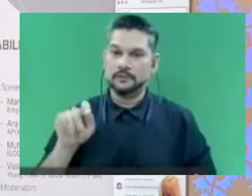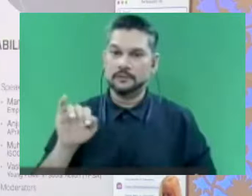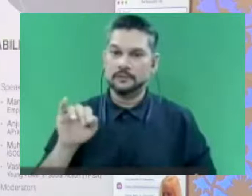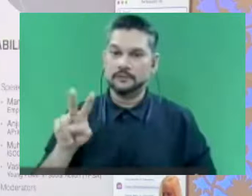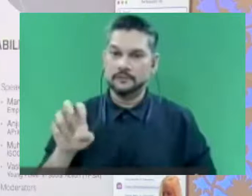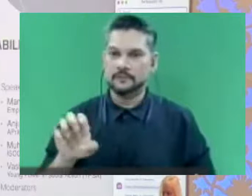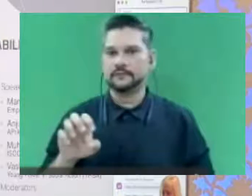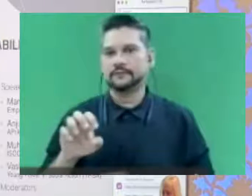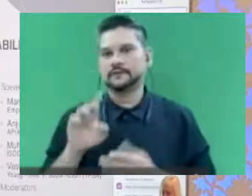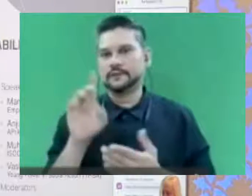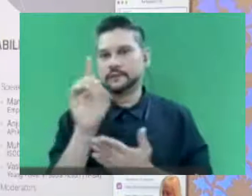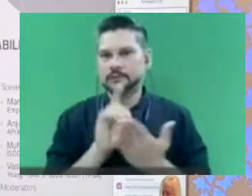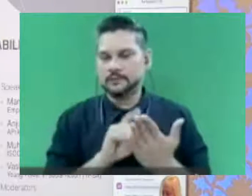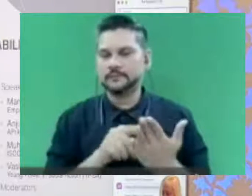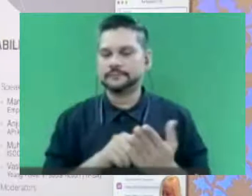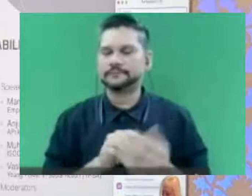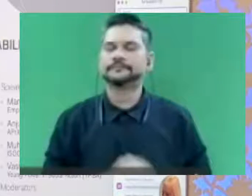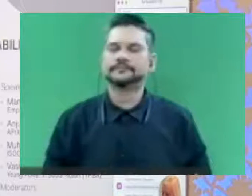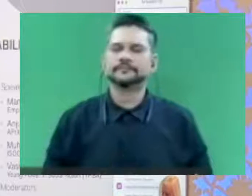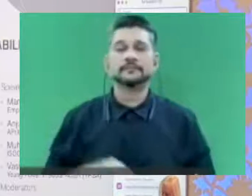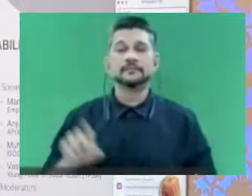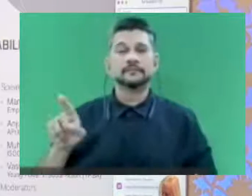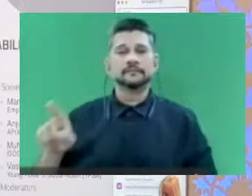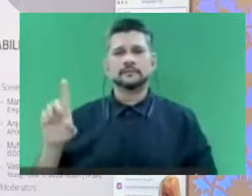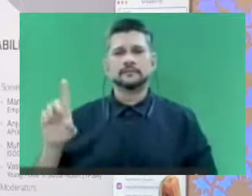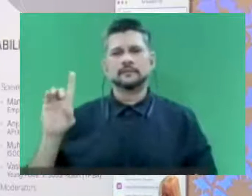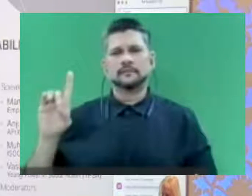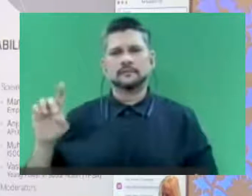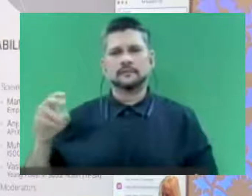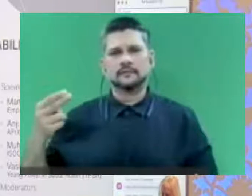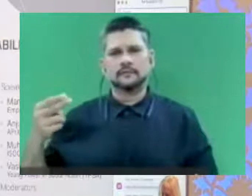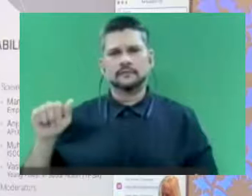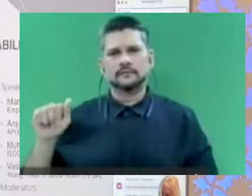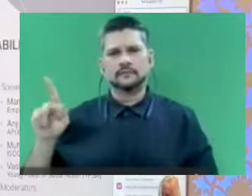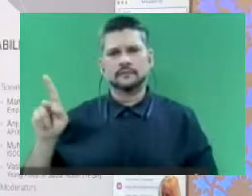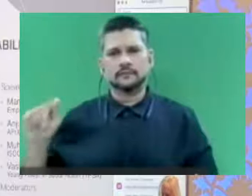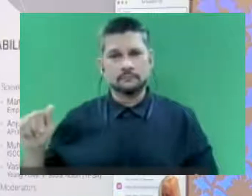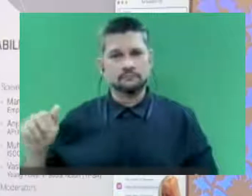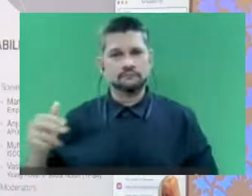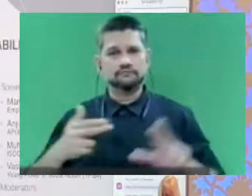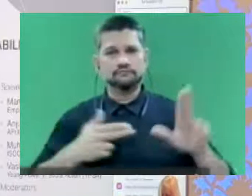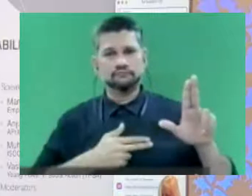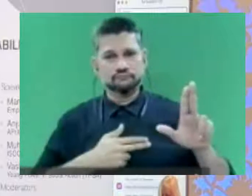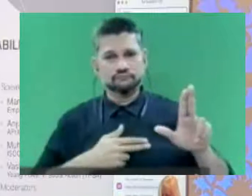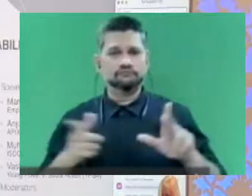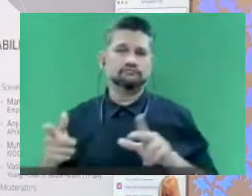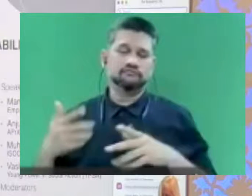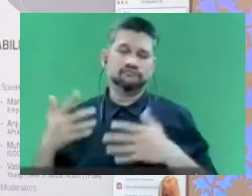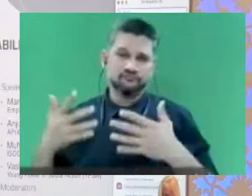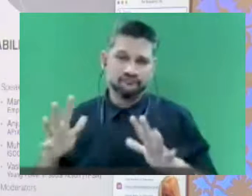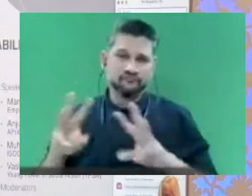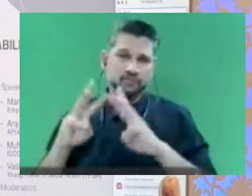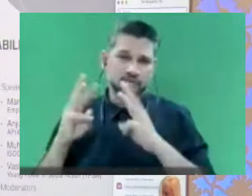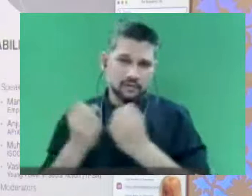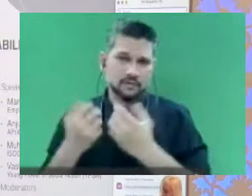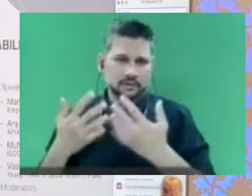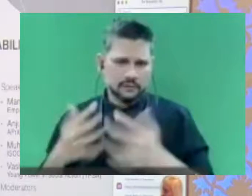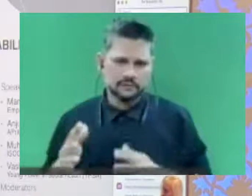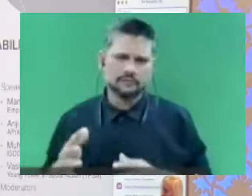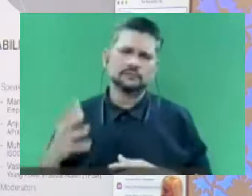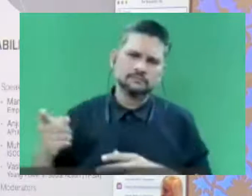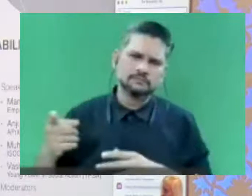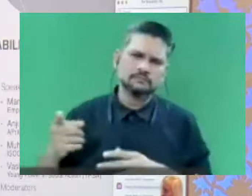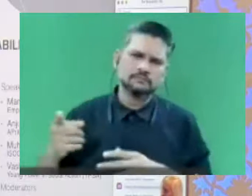Firstly, about Dhaka Declaration and Dhaka Workshop outcomes, there are two things to it. One is